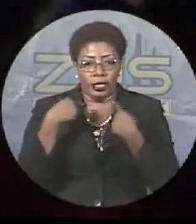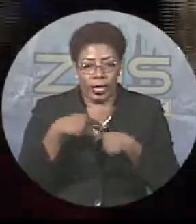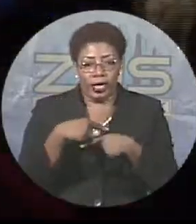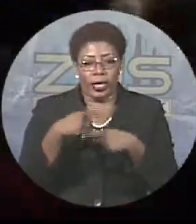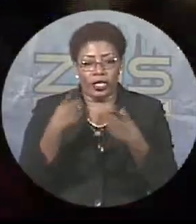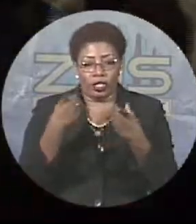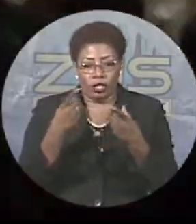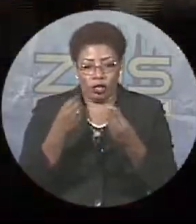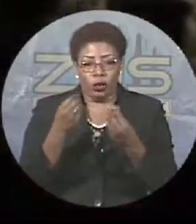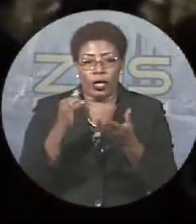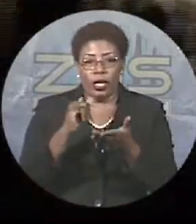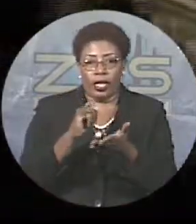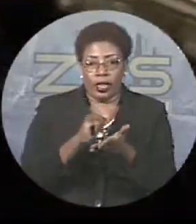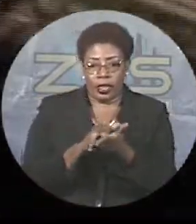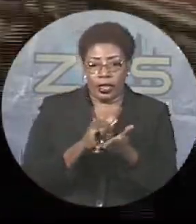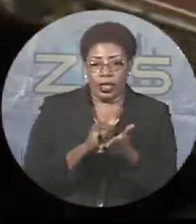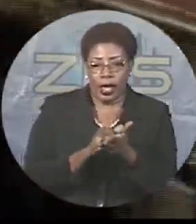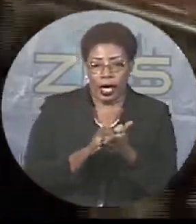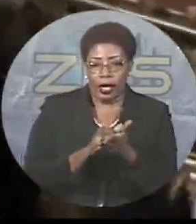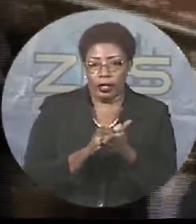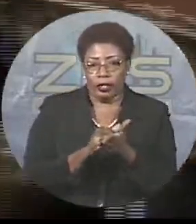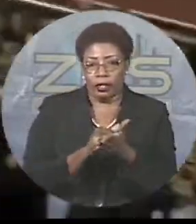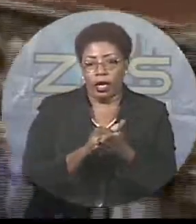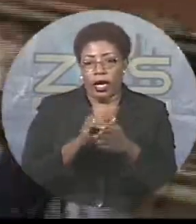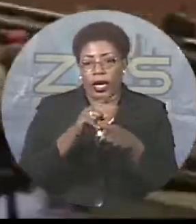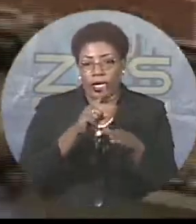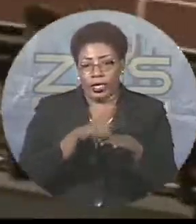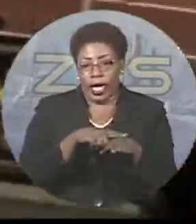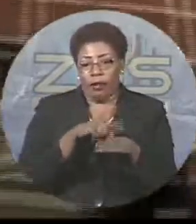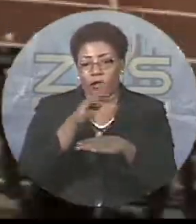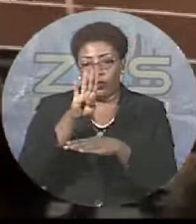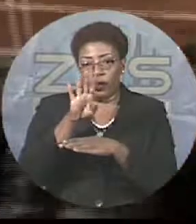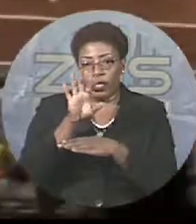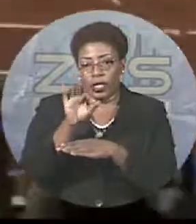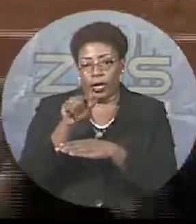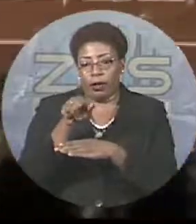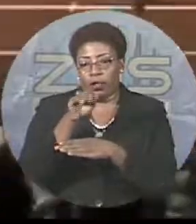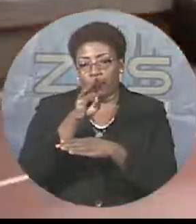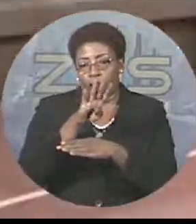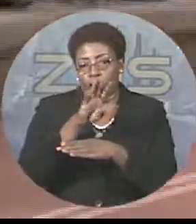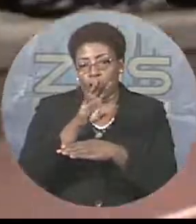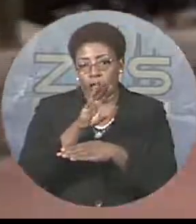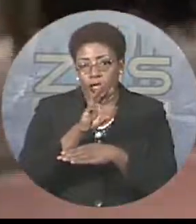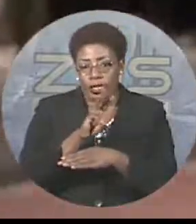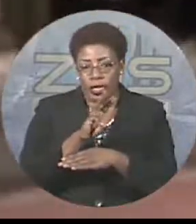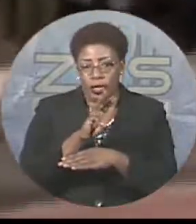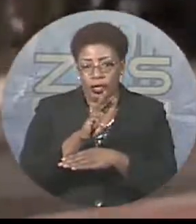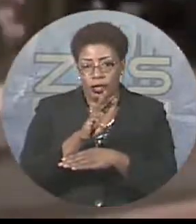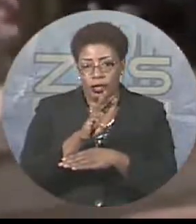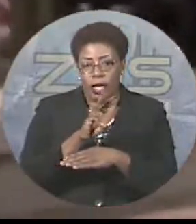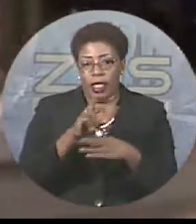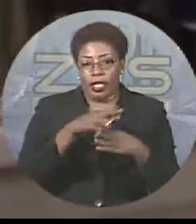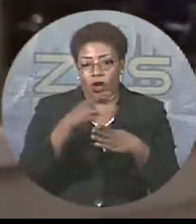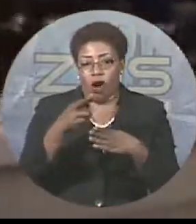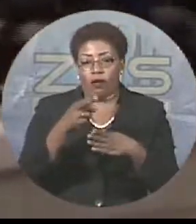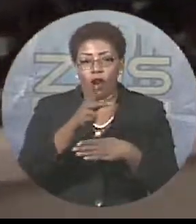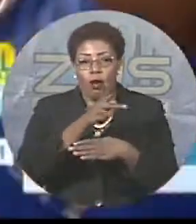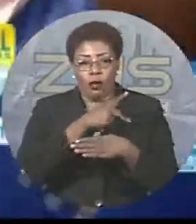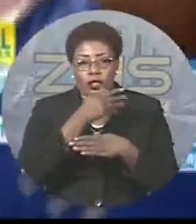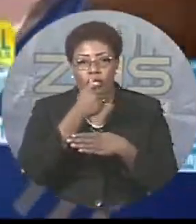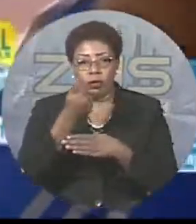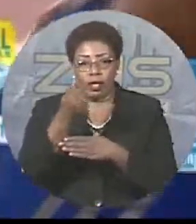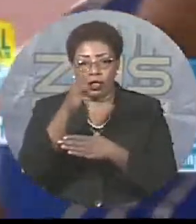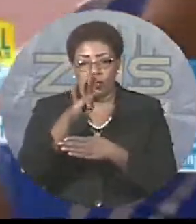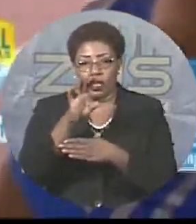did just that, clocking a world-leading time of 49.46. That was just off her personal best of